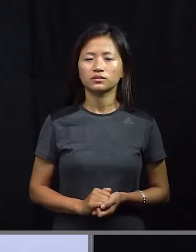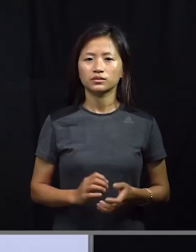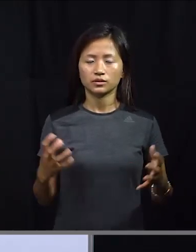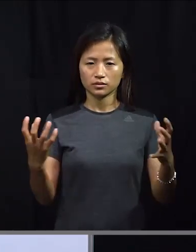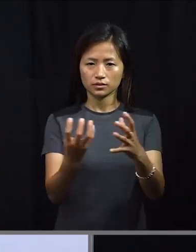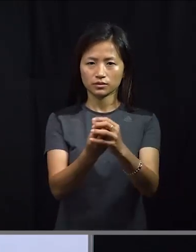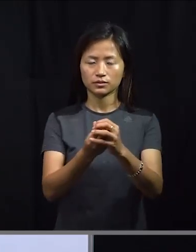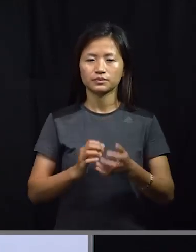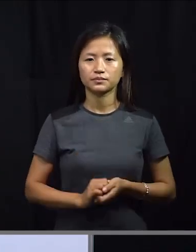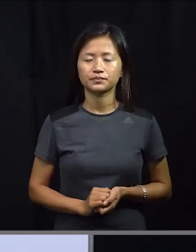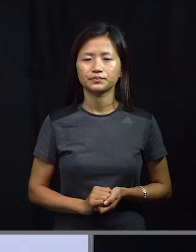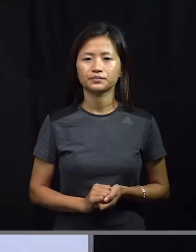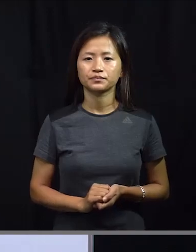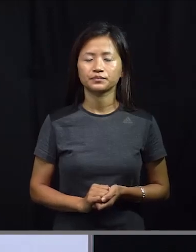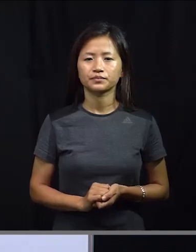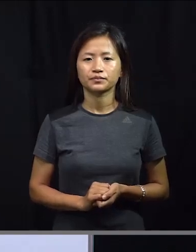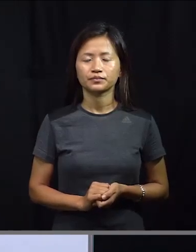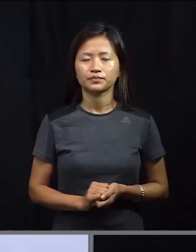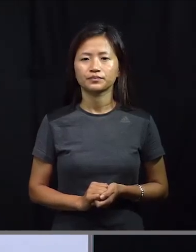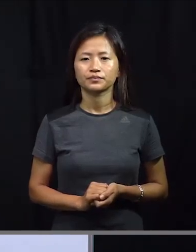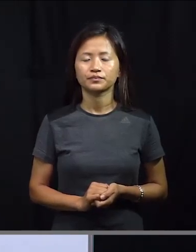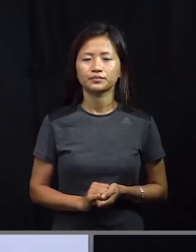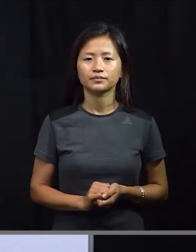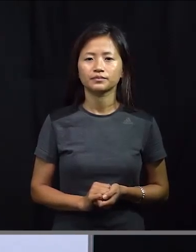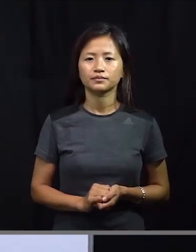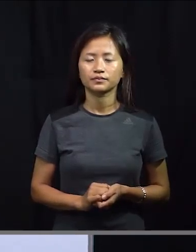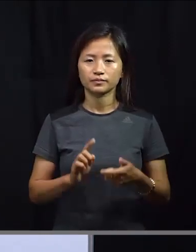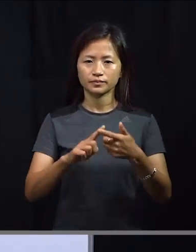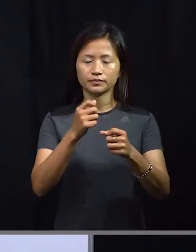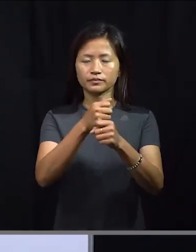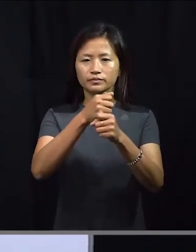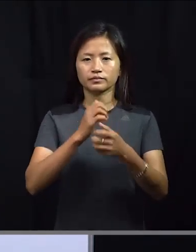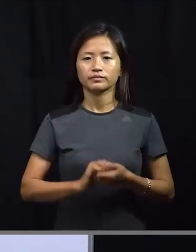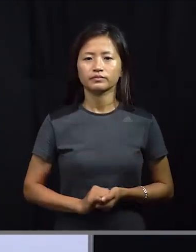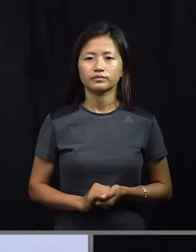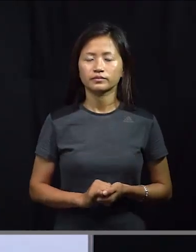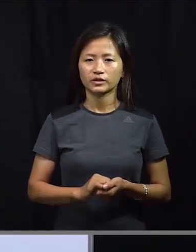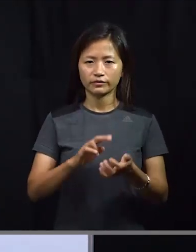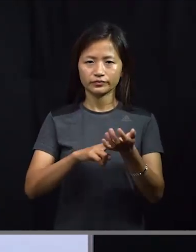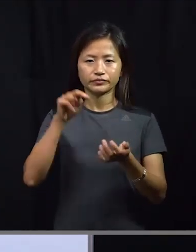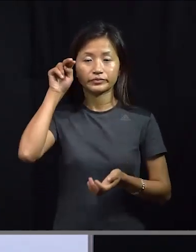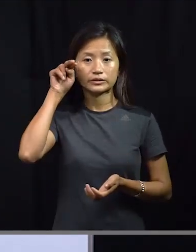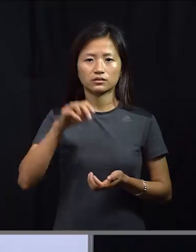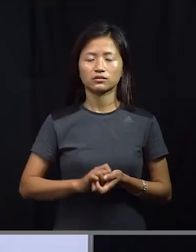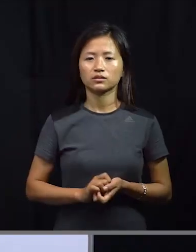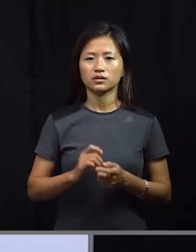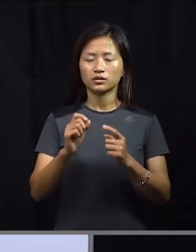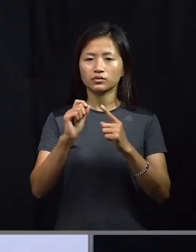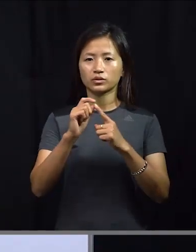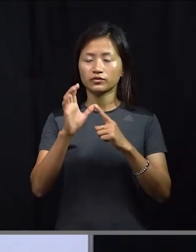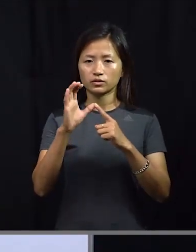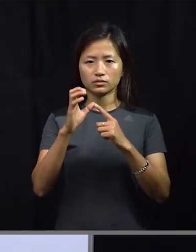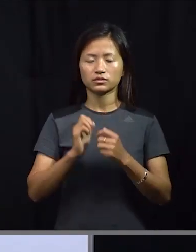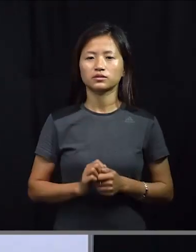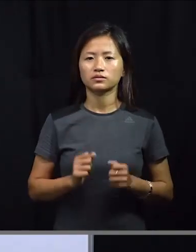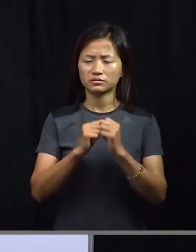group, okay? Marriage within the group. For example, among the Nagas, for example, if we have tribal endogamy,